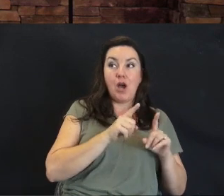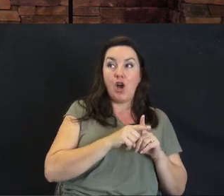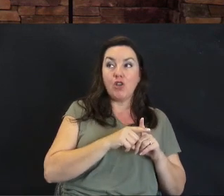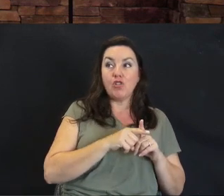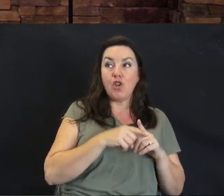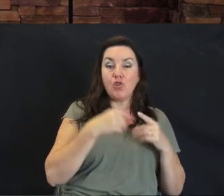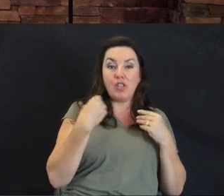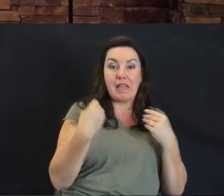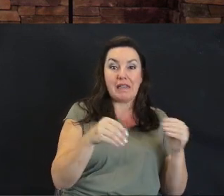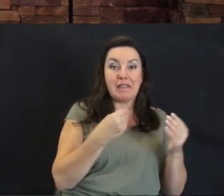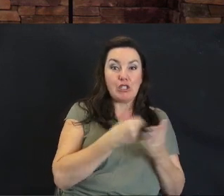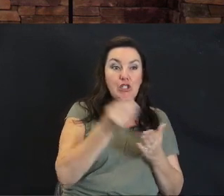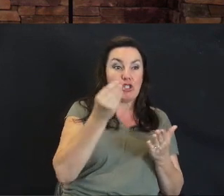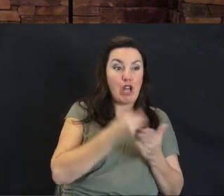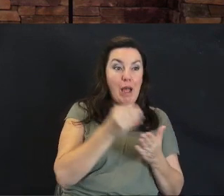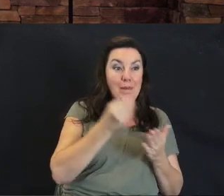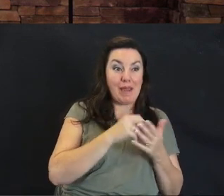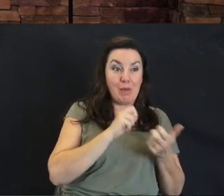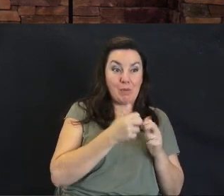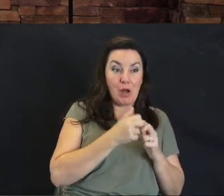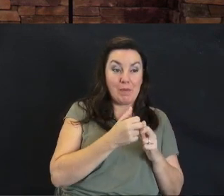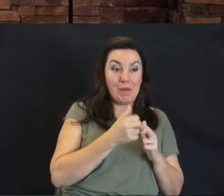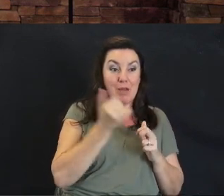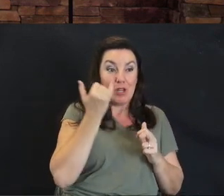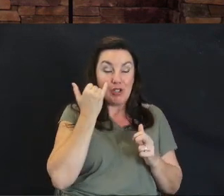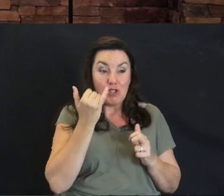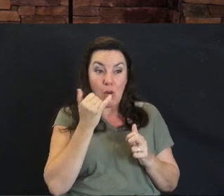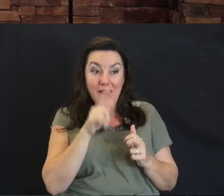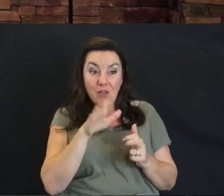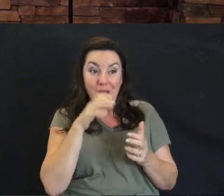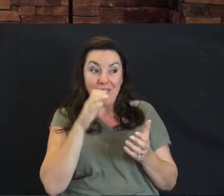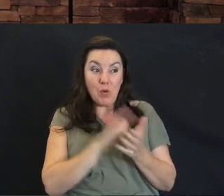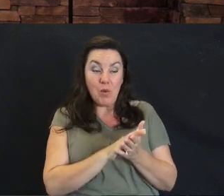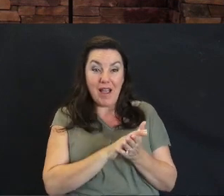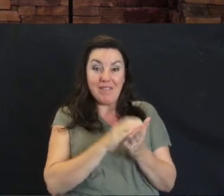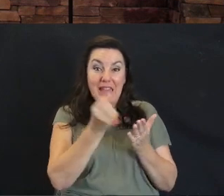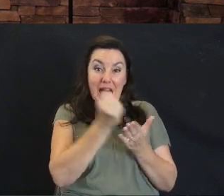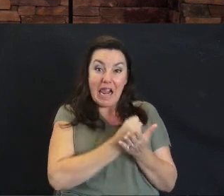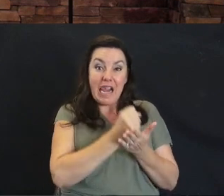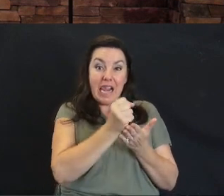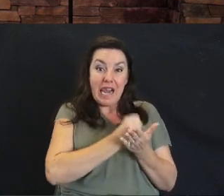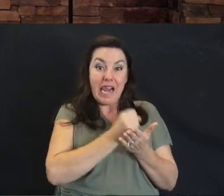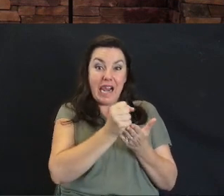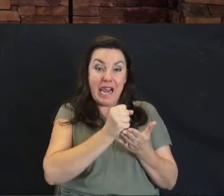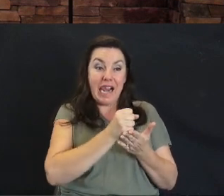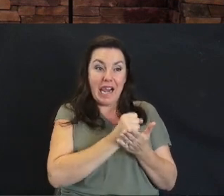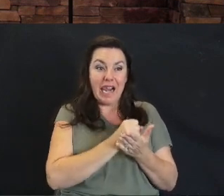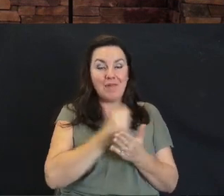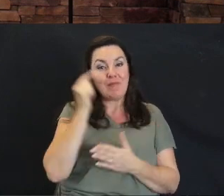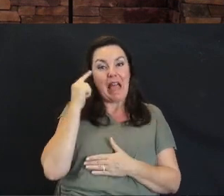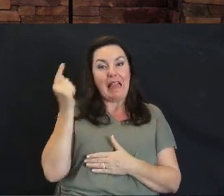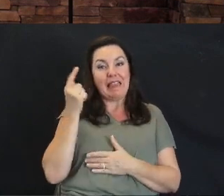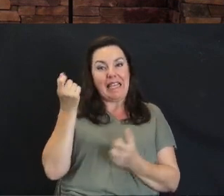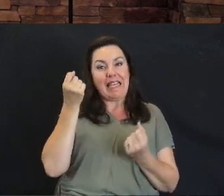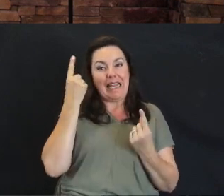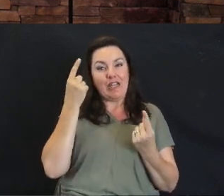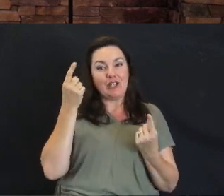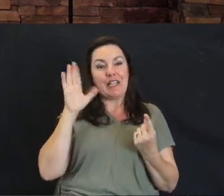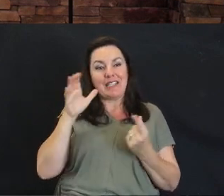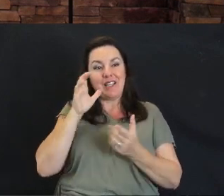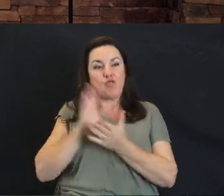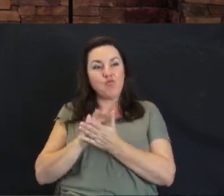So men If you have If you're married to a wife That uses a credit card All the time Abraham Lincoln Can relate He's your friend